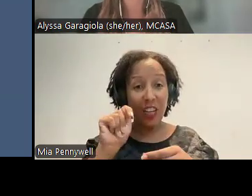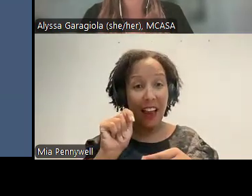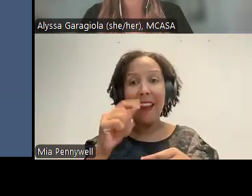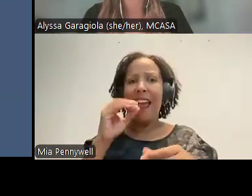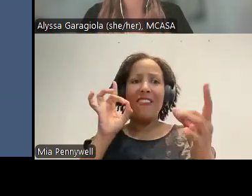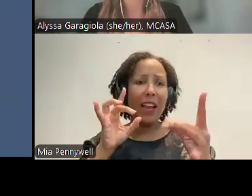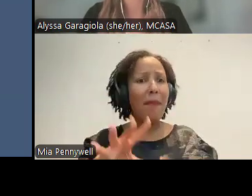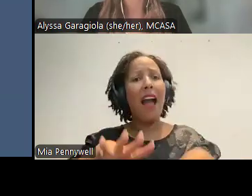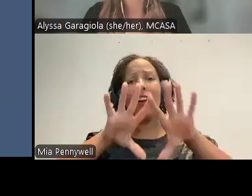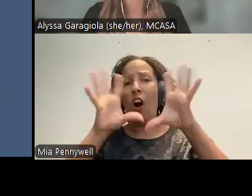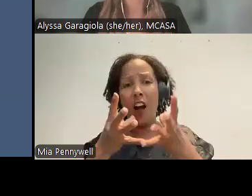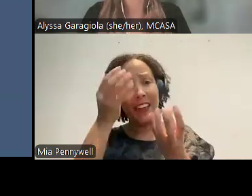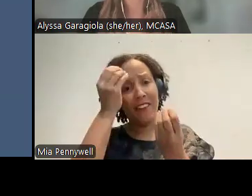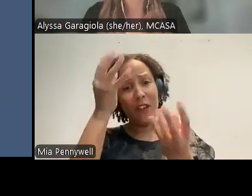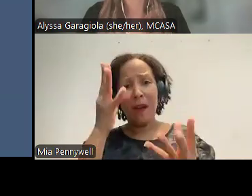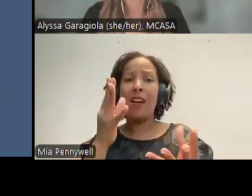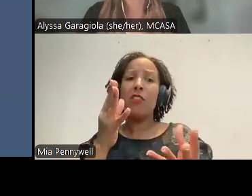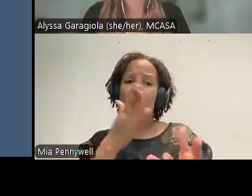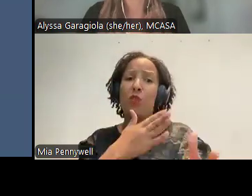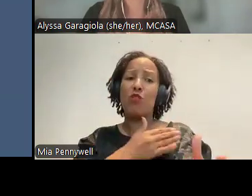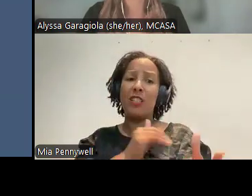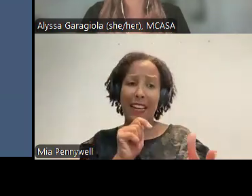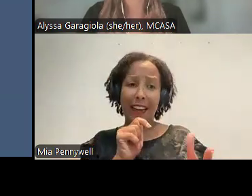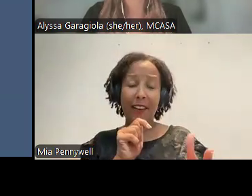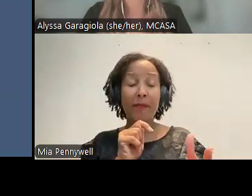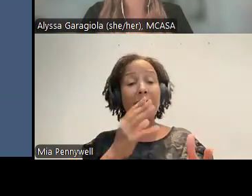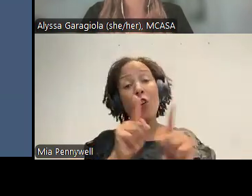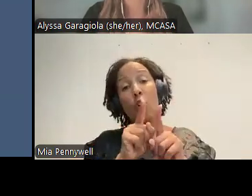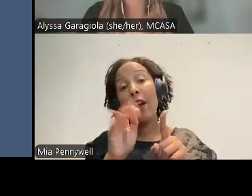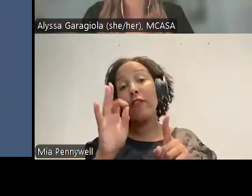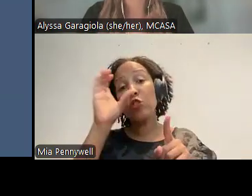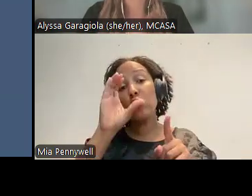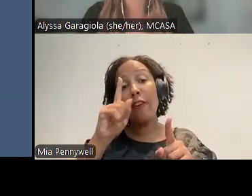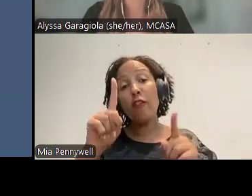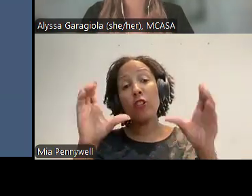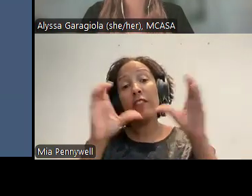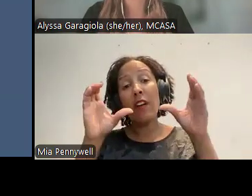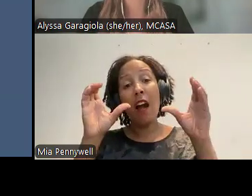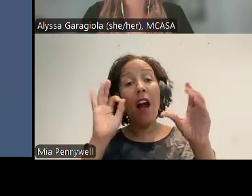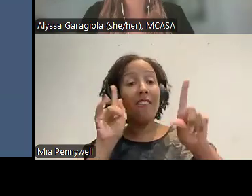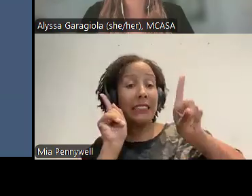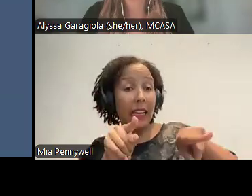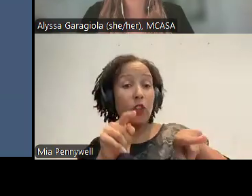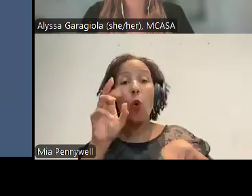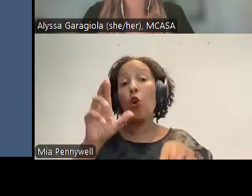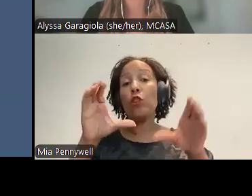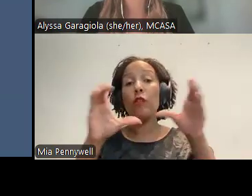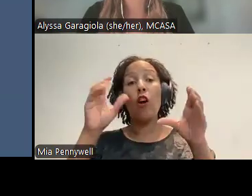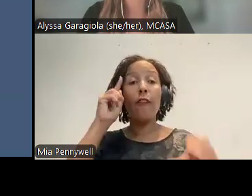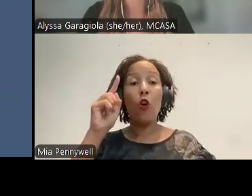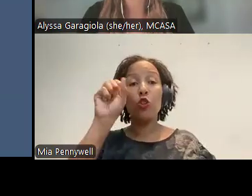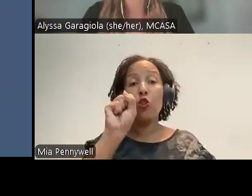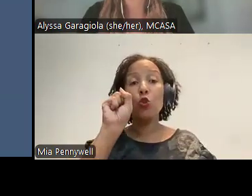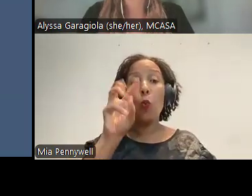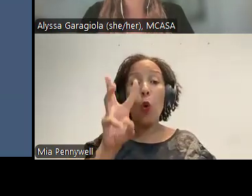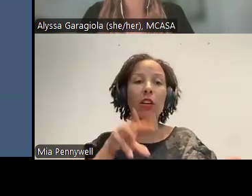improve. Additionally, if you are seeking a certificate of attendance or a certificate for social work CEU credits, you